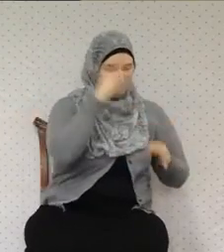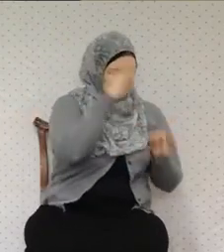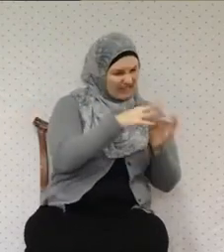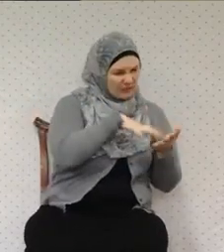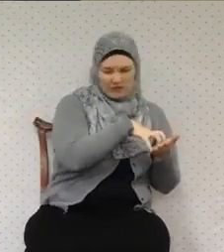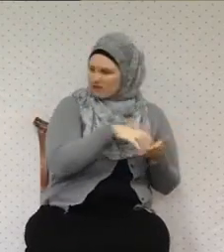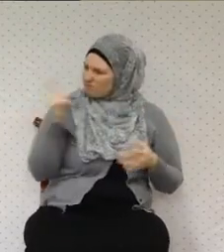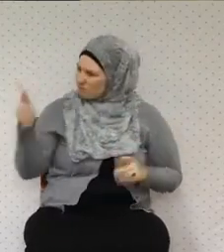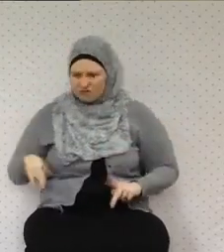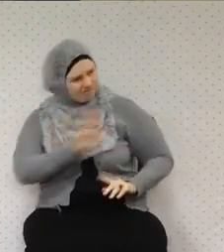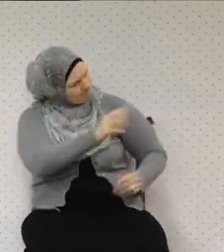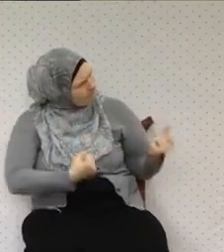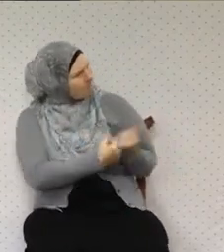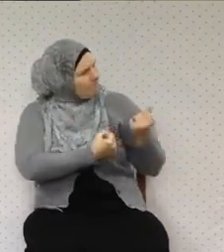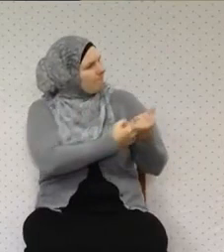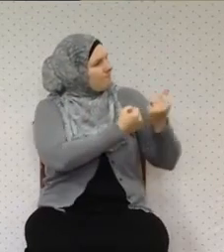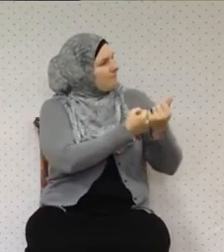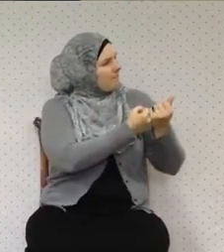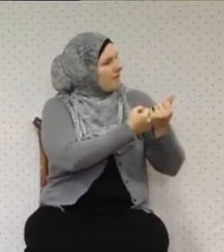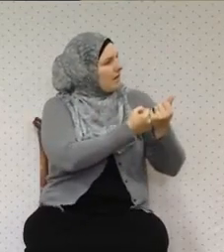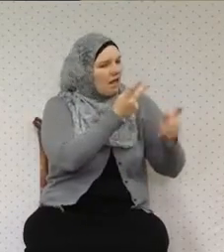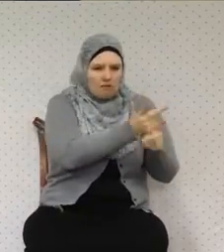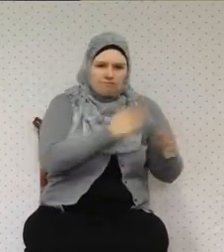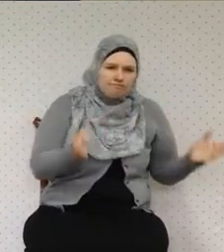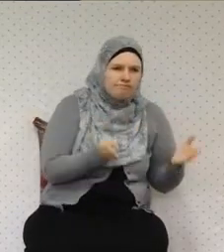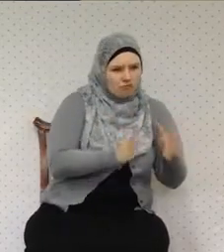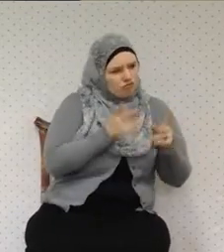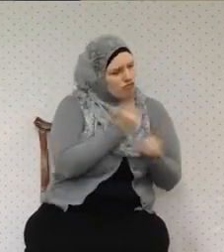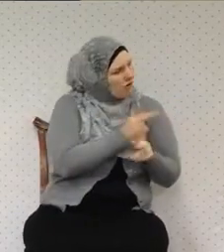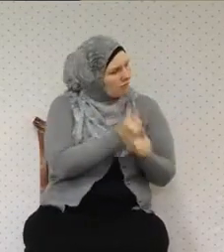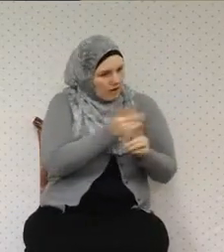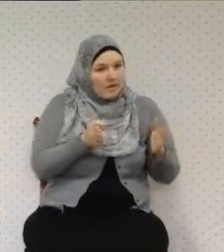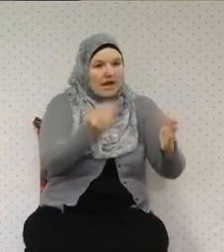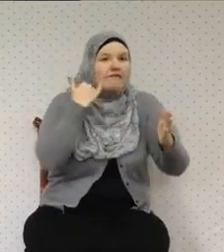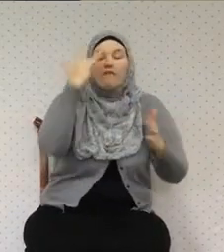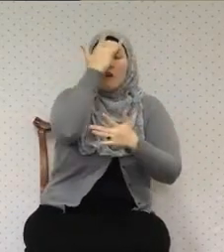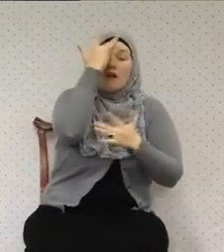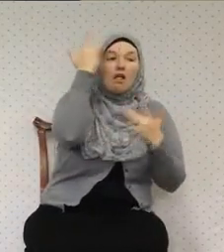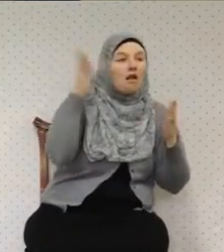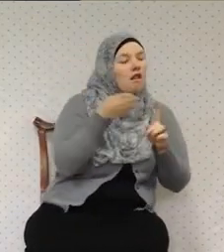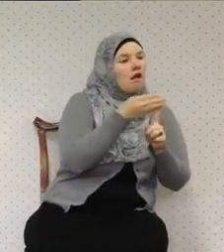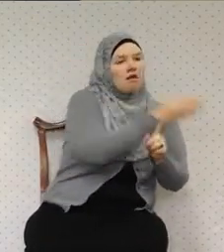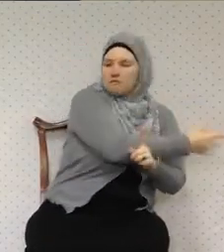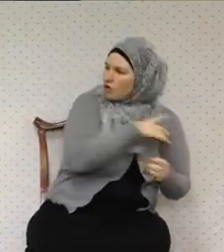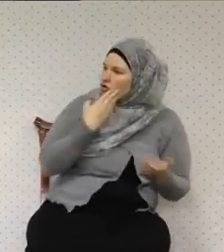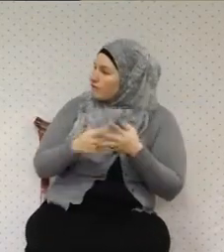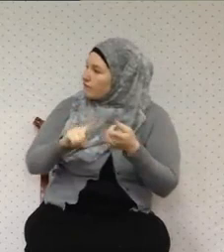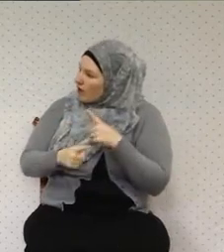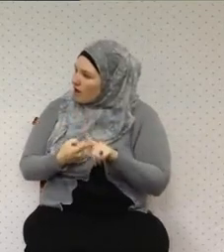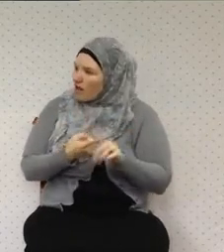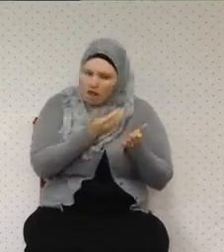short, and give you the right path and the right idea if you forget. This is what a good friend